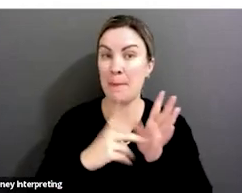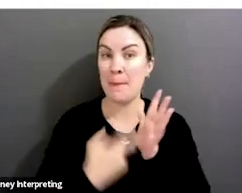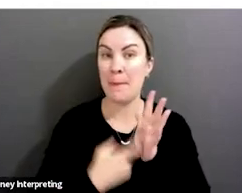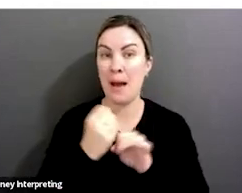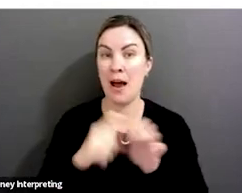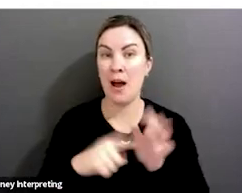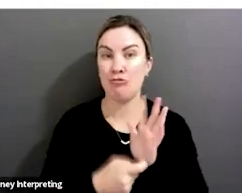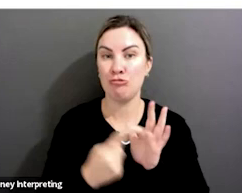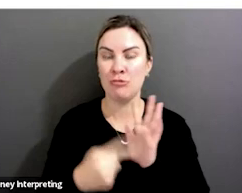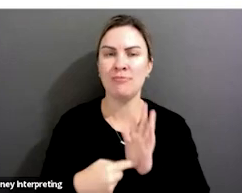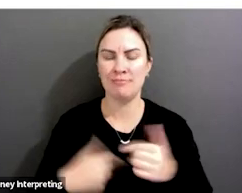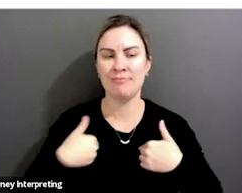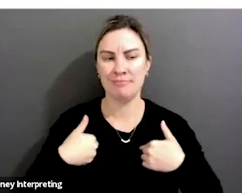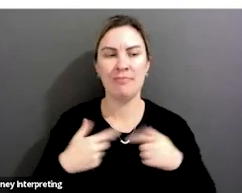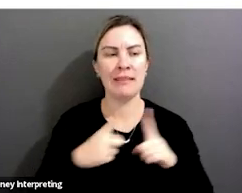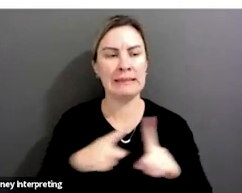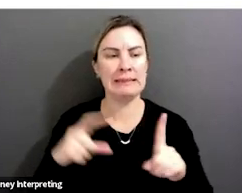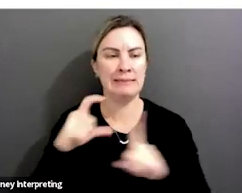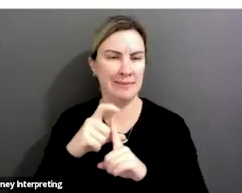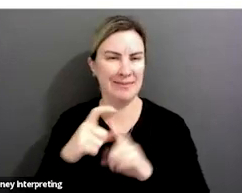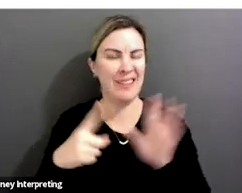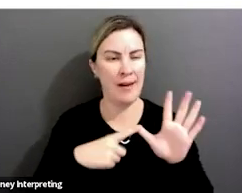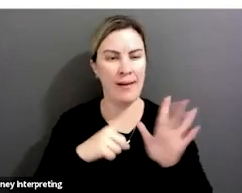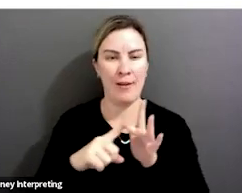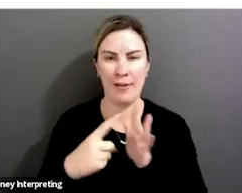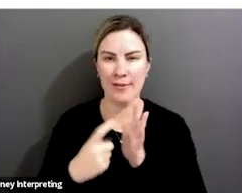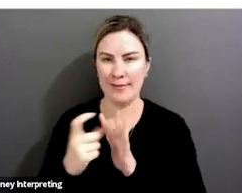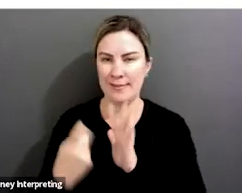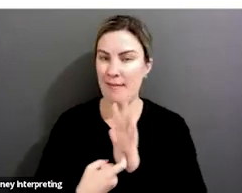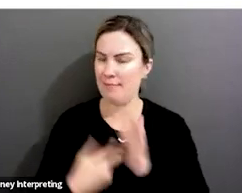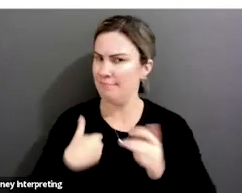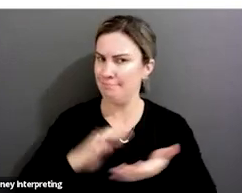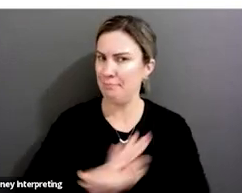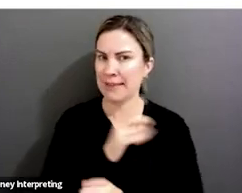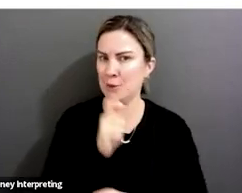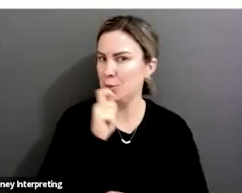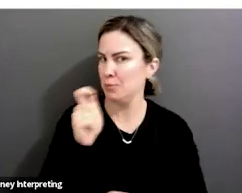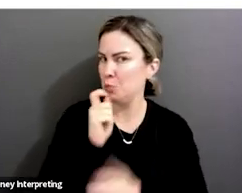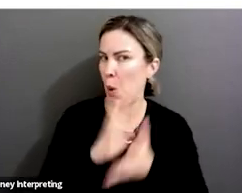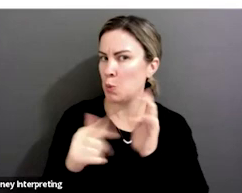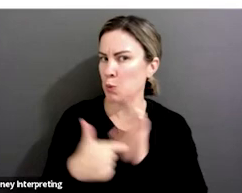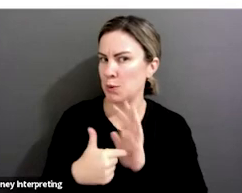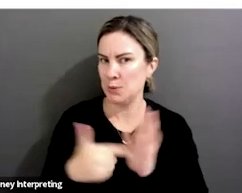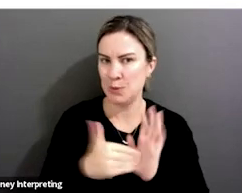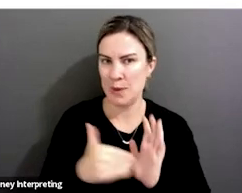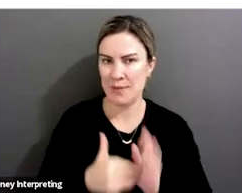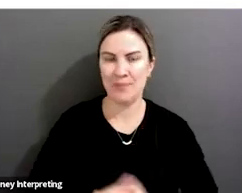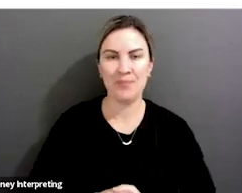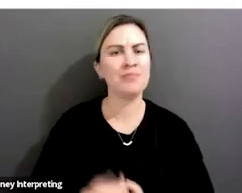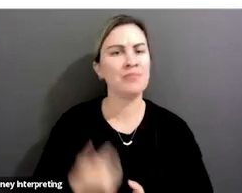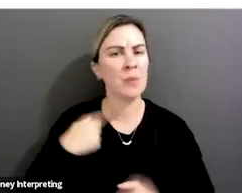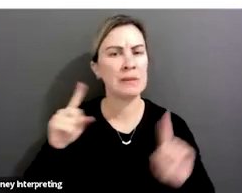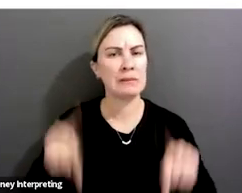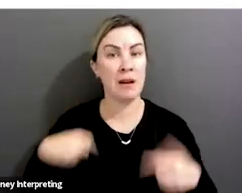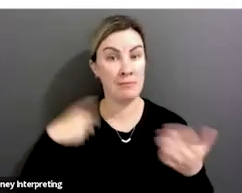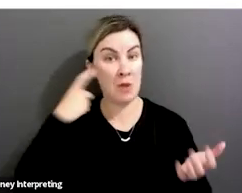Disaster Resilience, and once again, I'm delighted to be your host today. I would like to start by acknowledging that